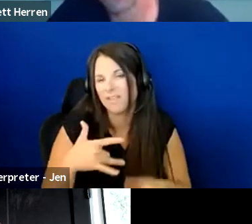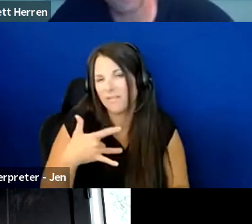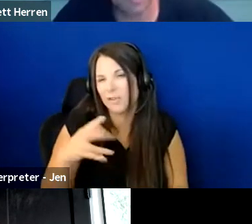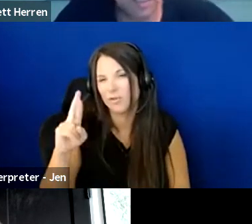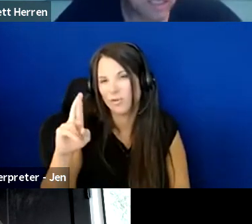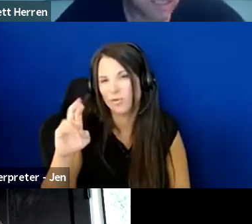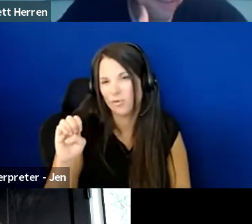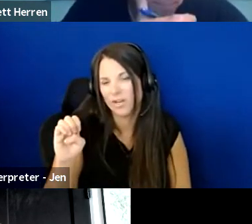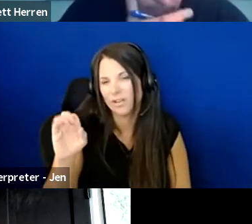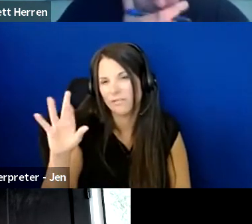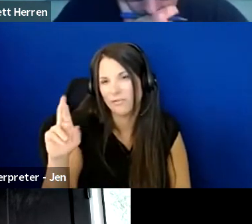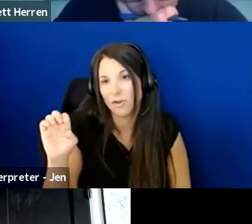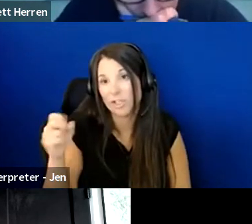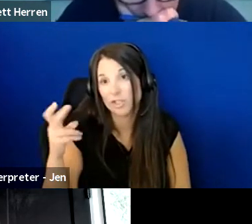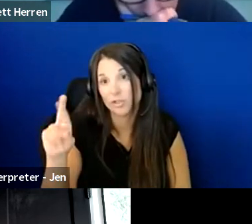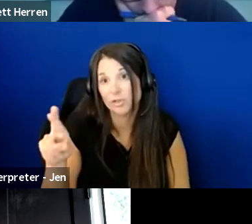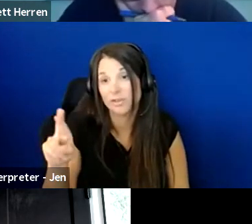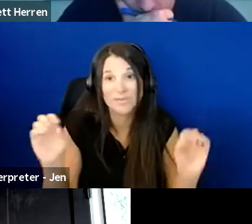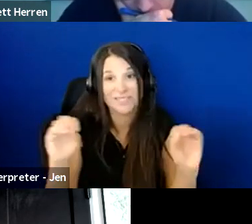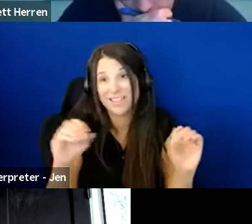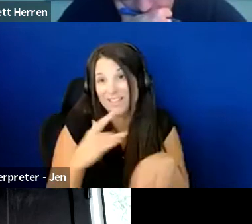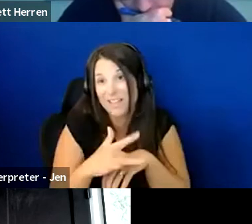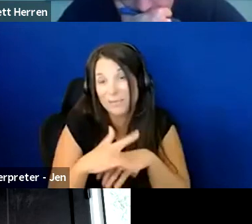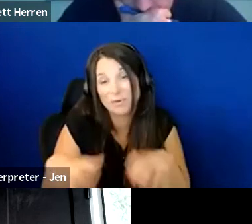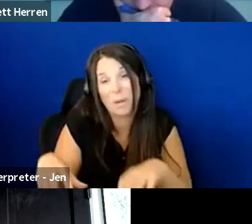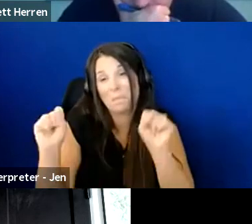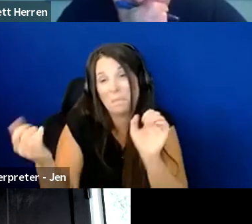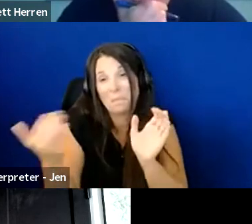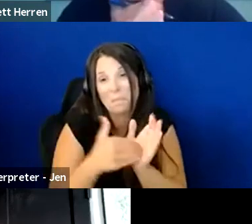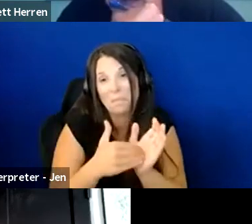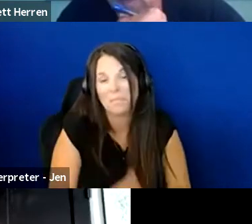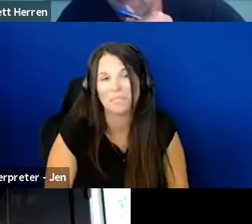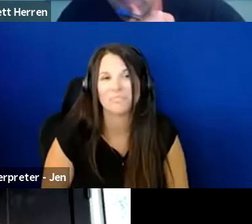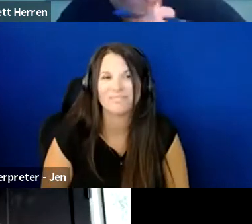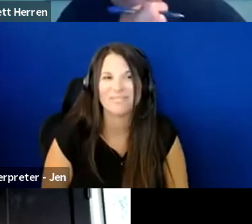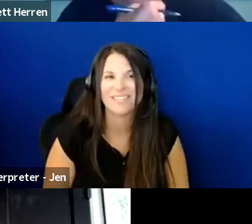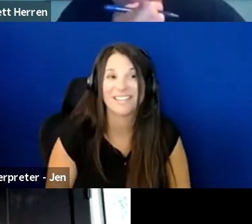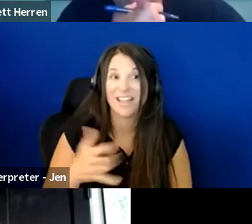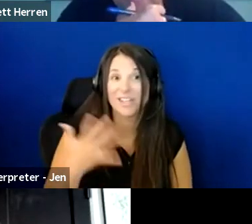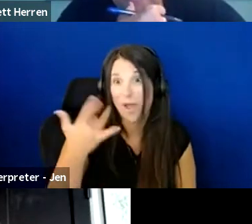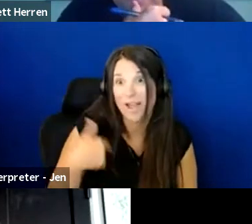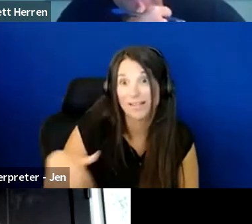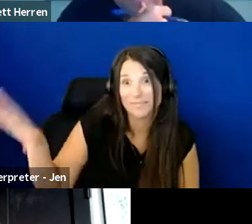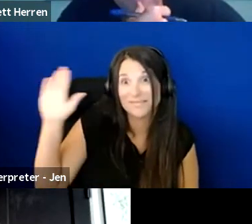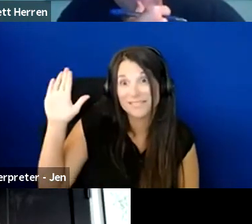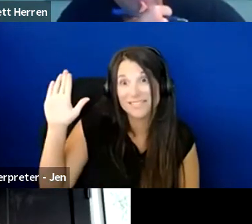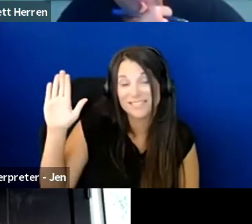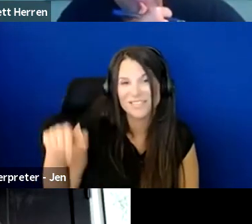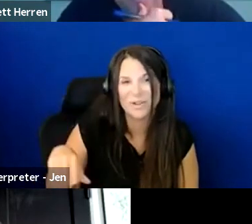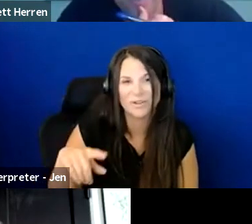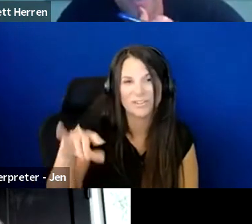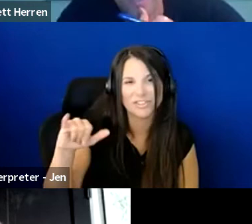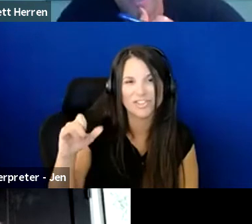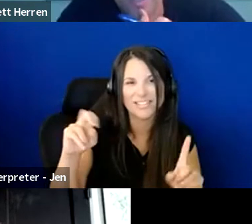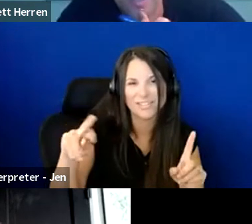there wasn't really a refresher. So I just did it again. That's actually why my hand is raised. So Jason, you could lower it, is to say